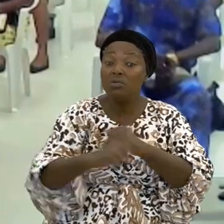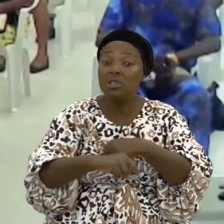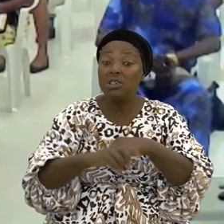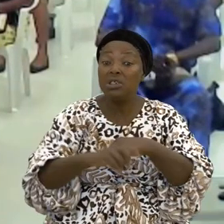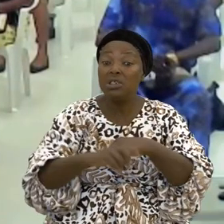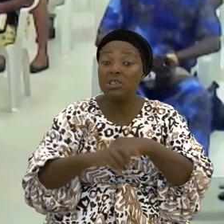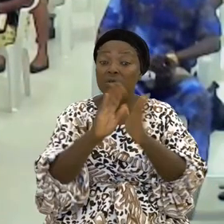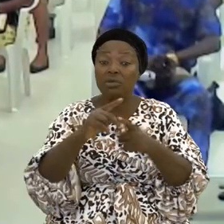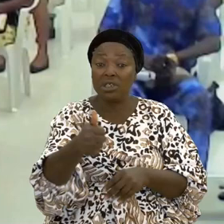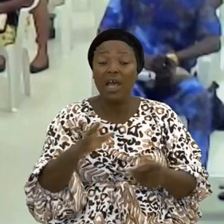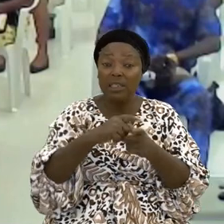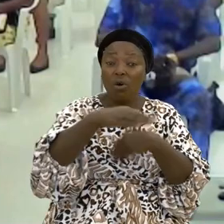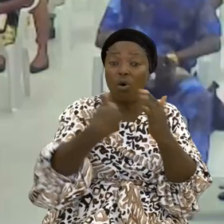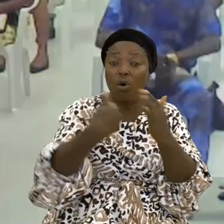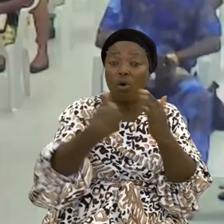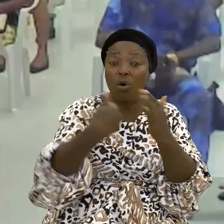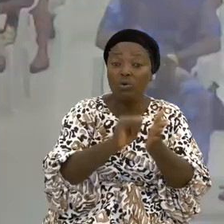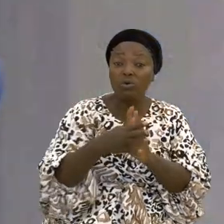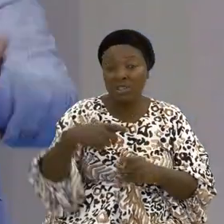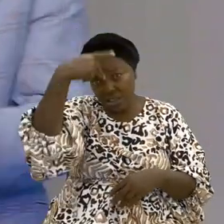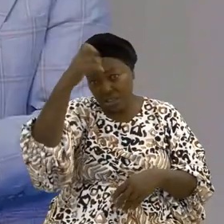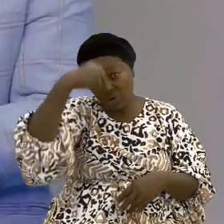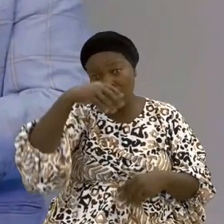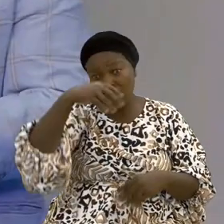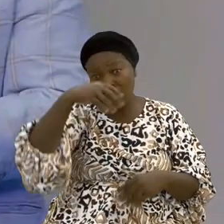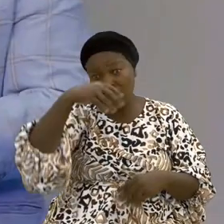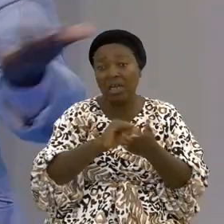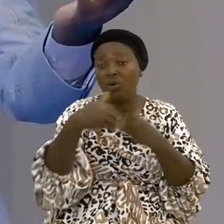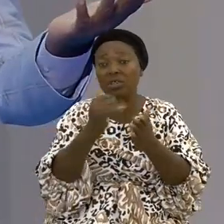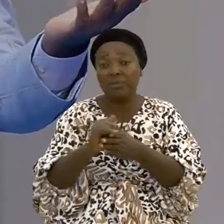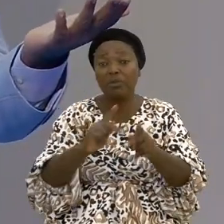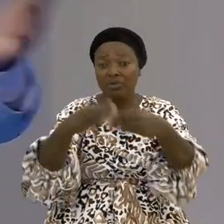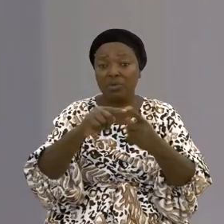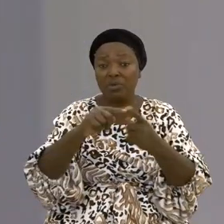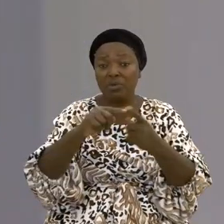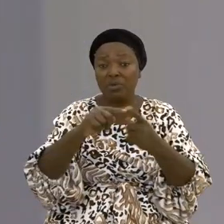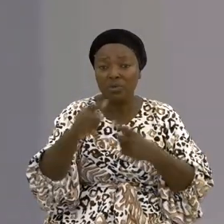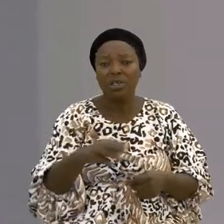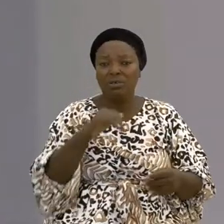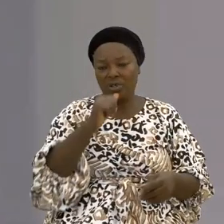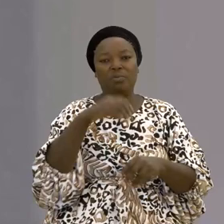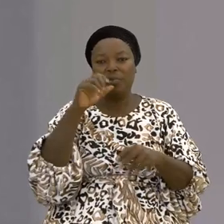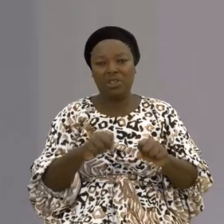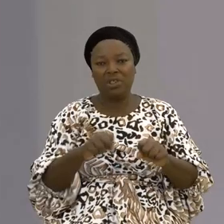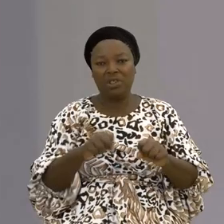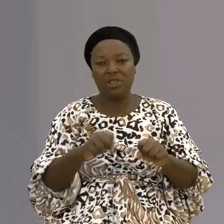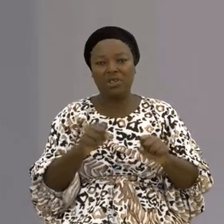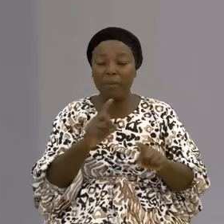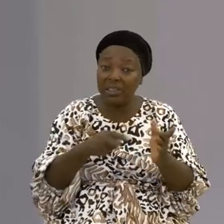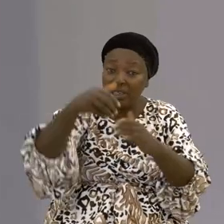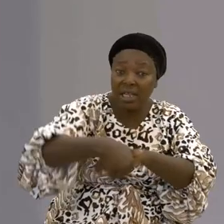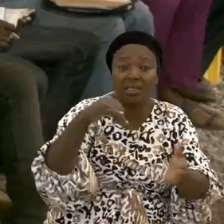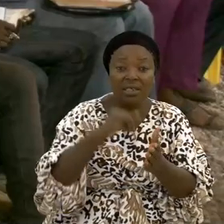yourself, and with all the things that the psychologists and the people have told you, impossible. But now, tonight, it